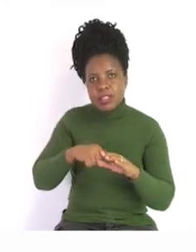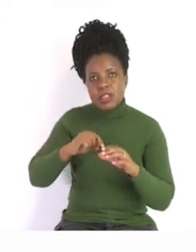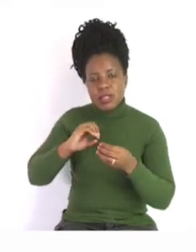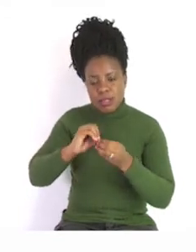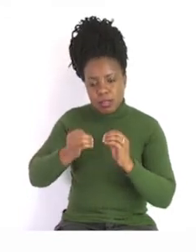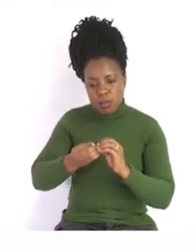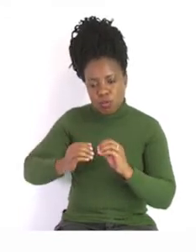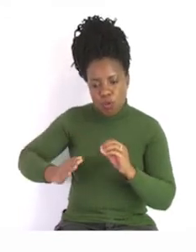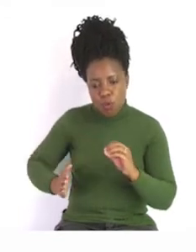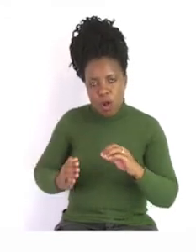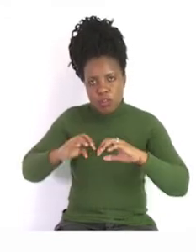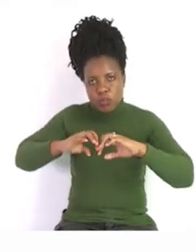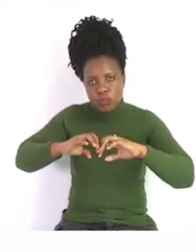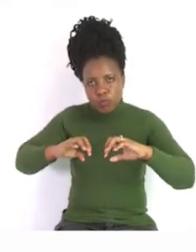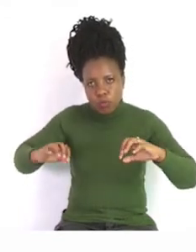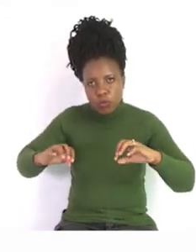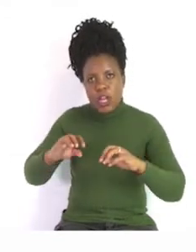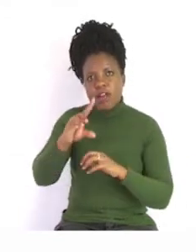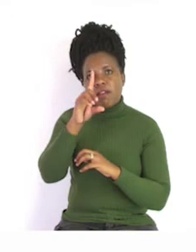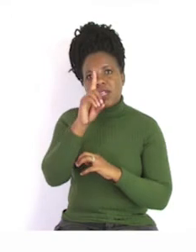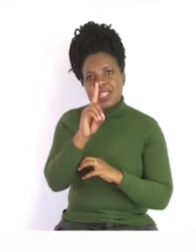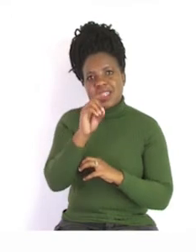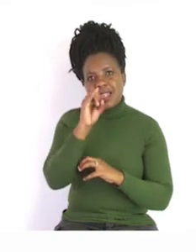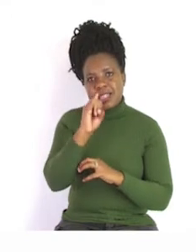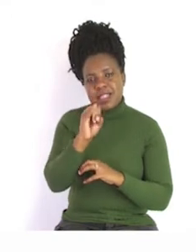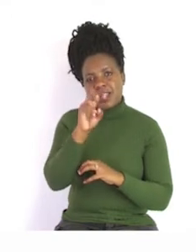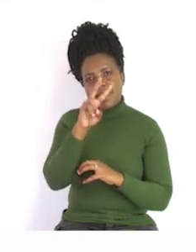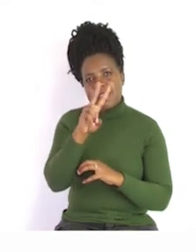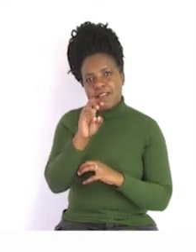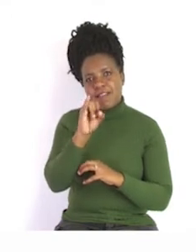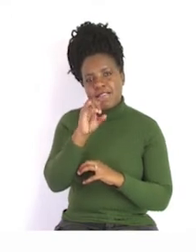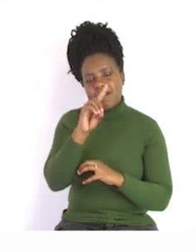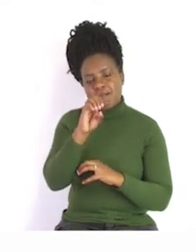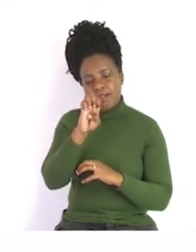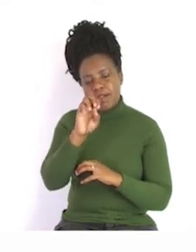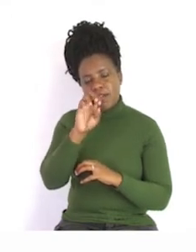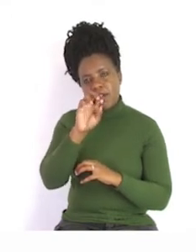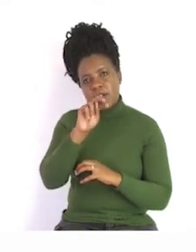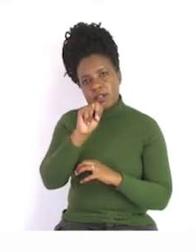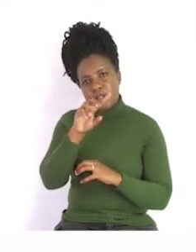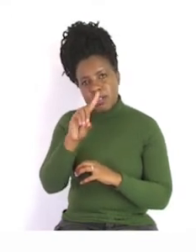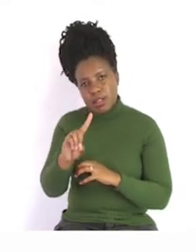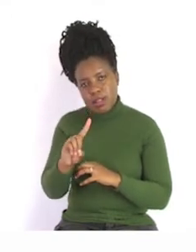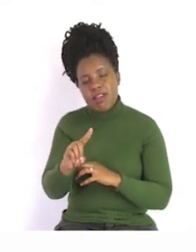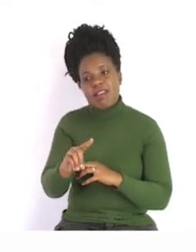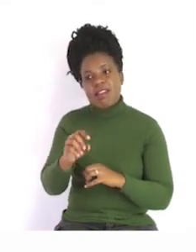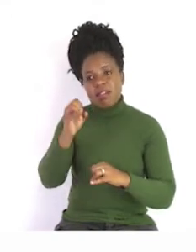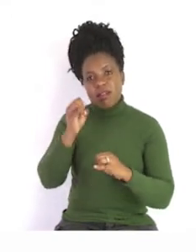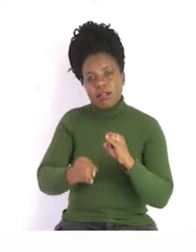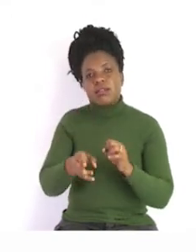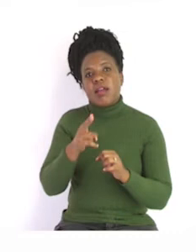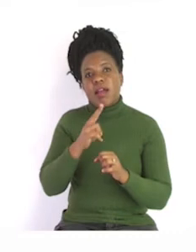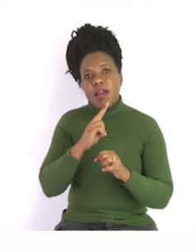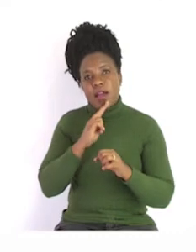And then the answer you get after dividing, which is obviously 6, will be called